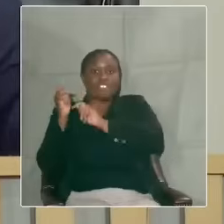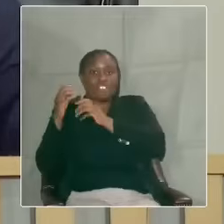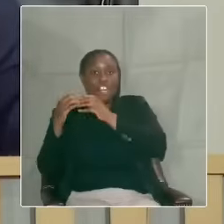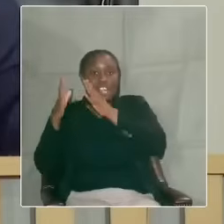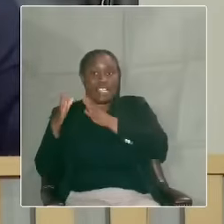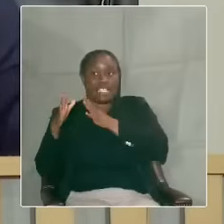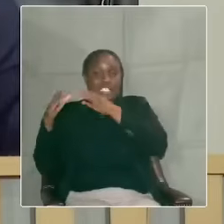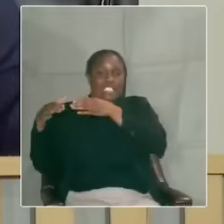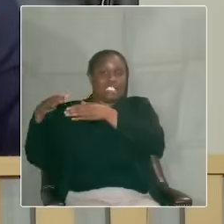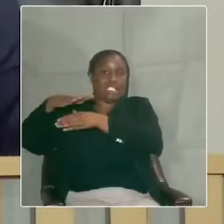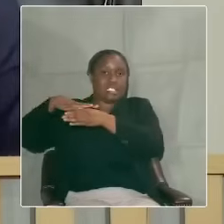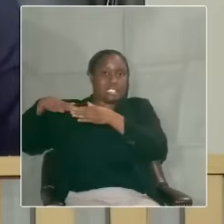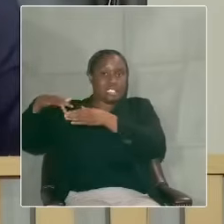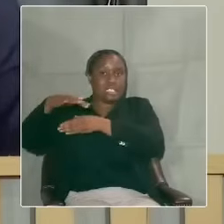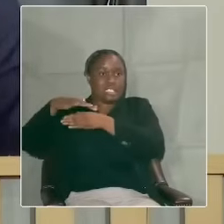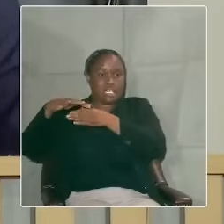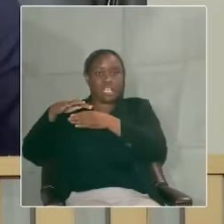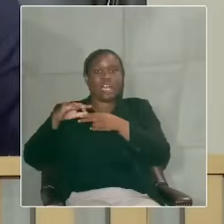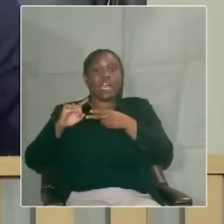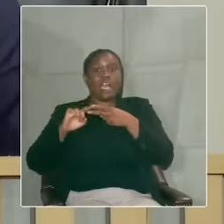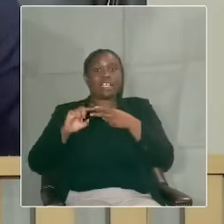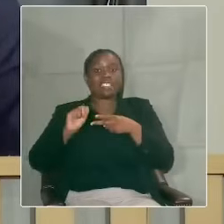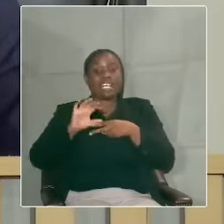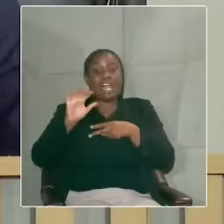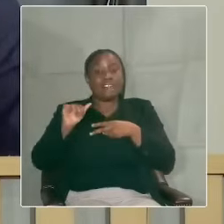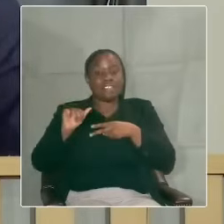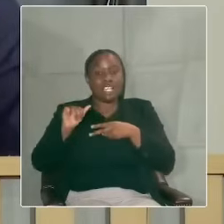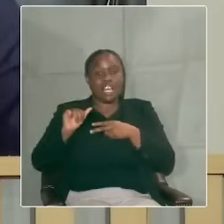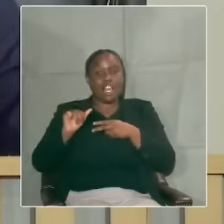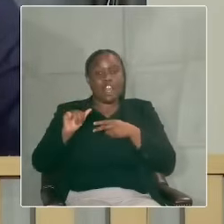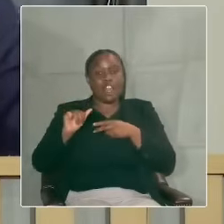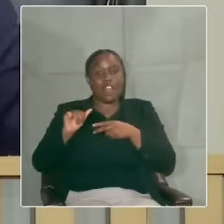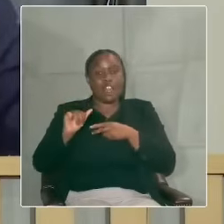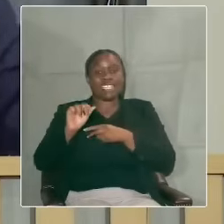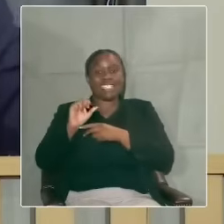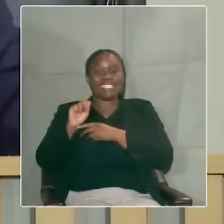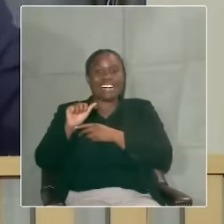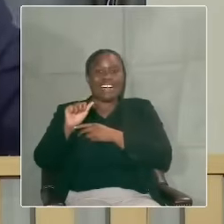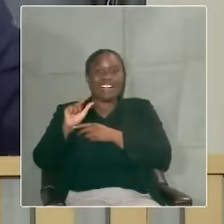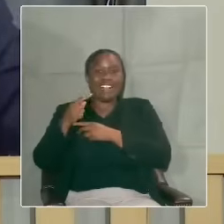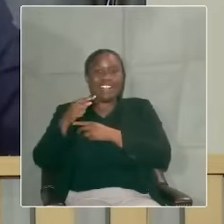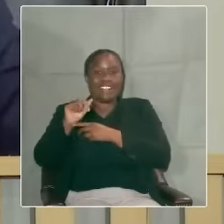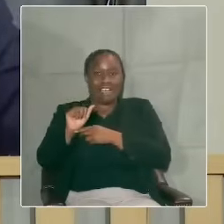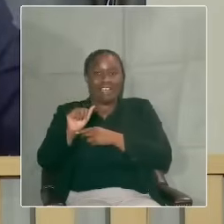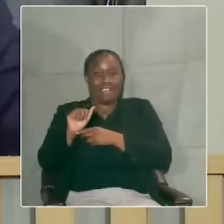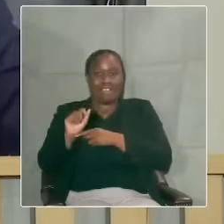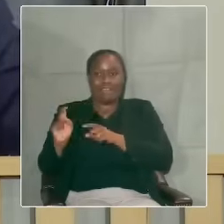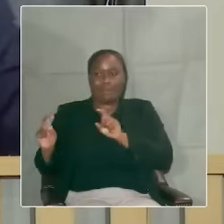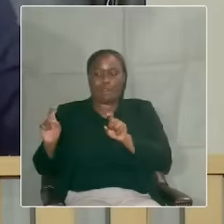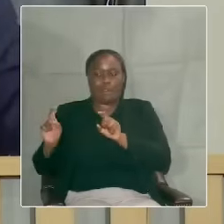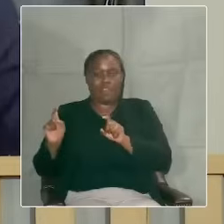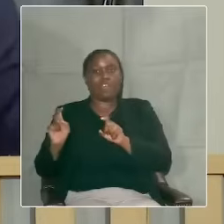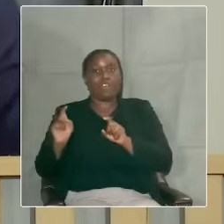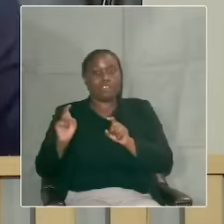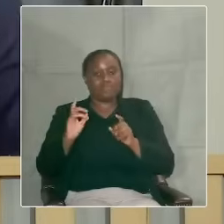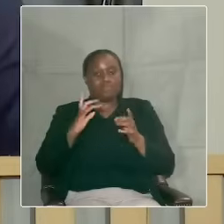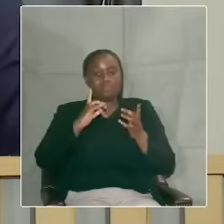Leaders and South African Local Government Association to the Presidency, a directive was